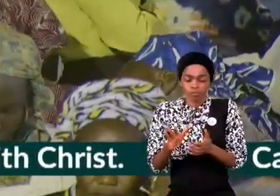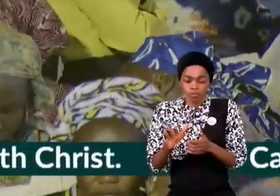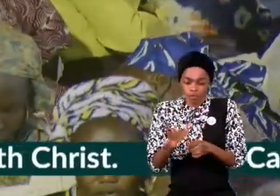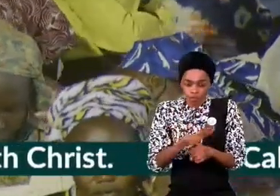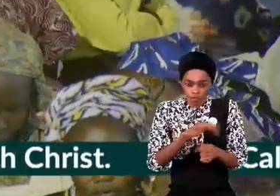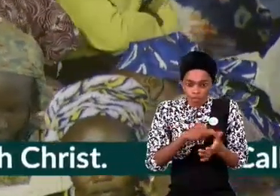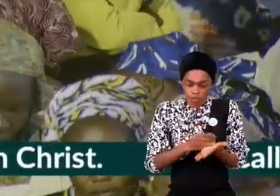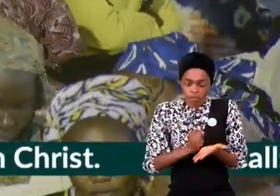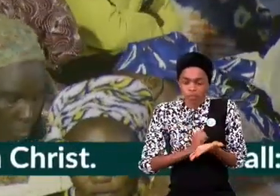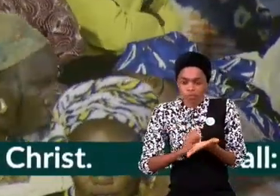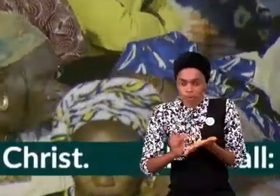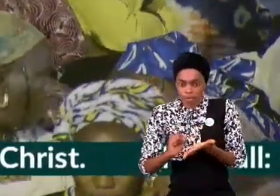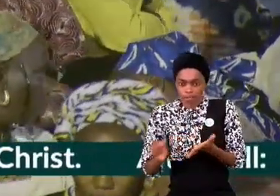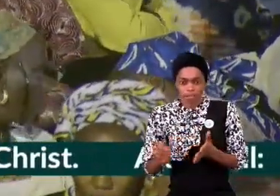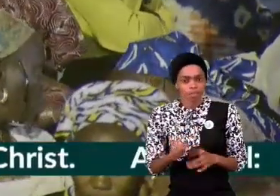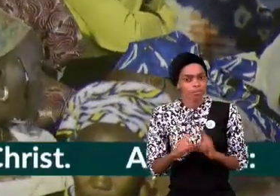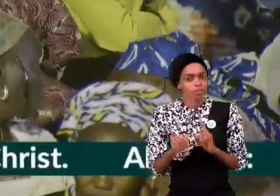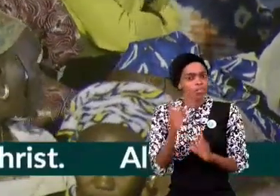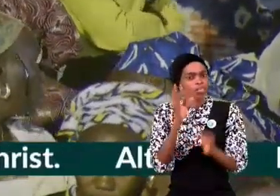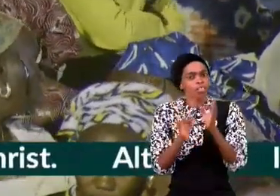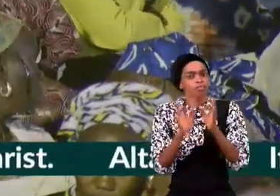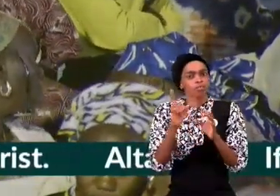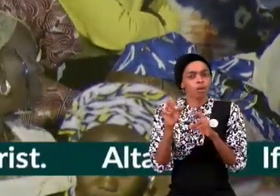that is below your screen.